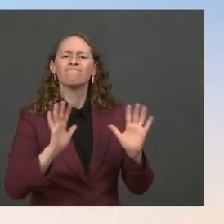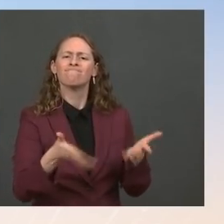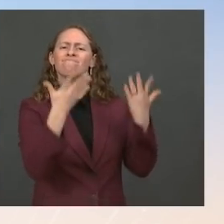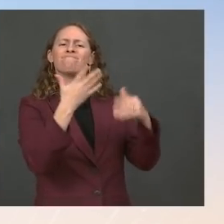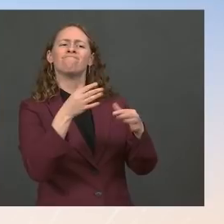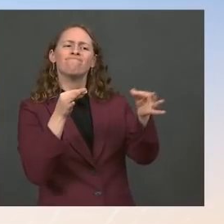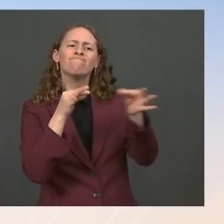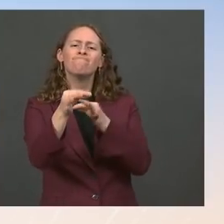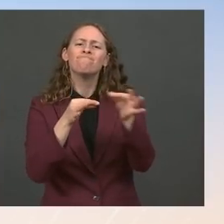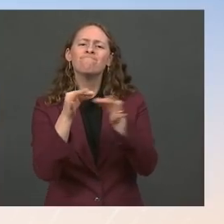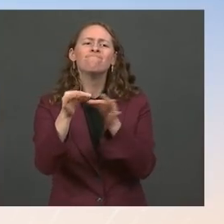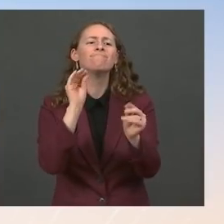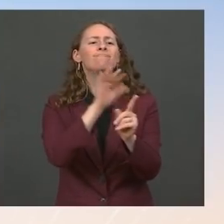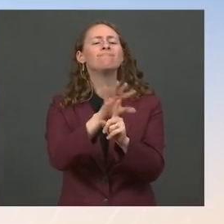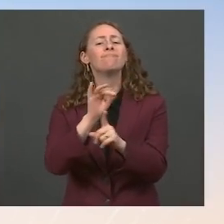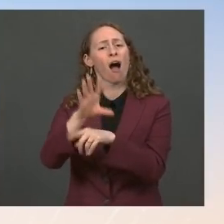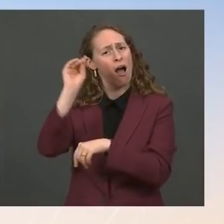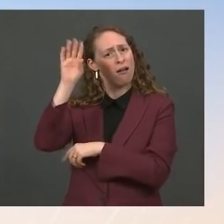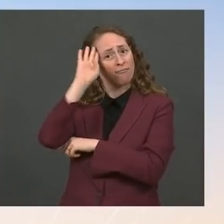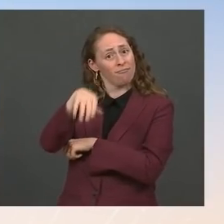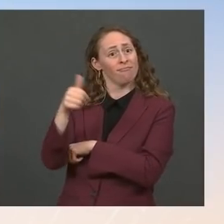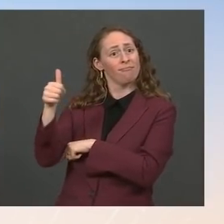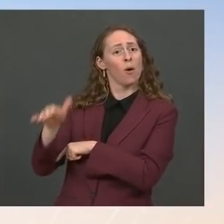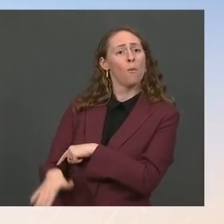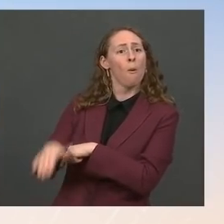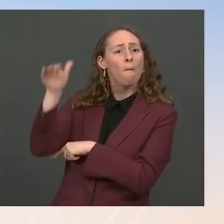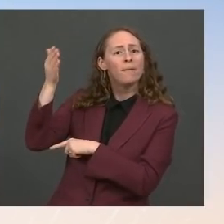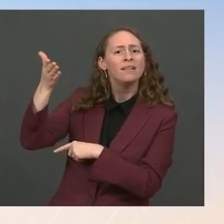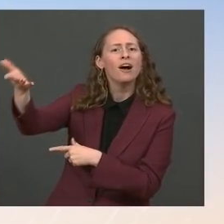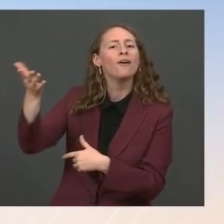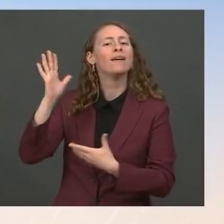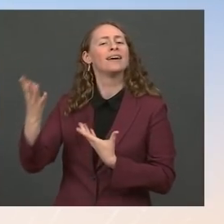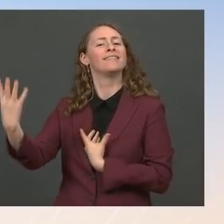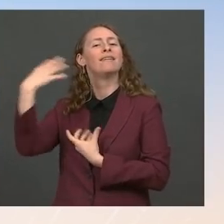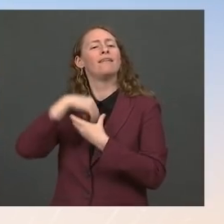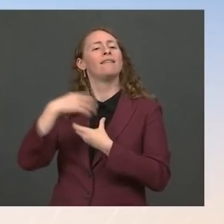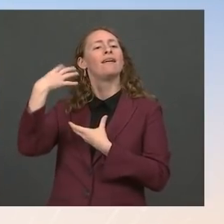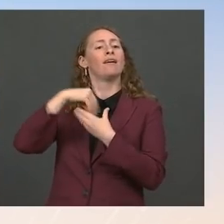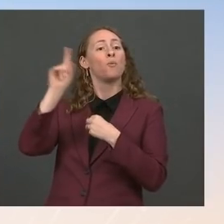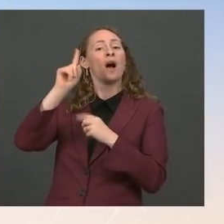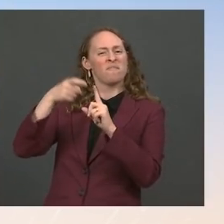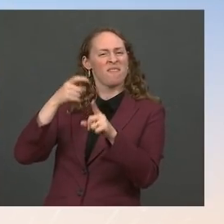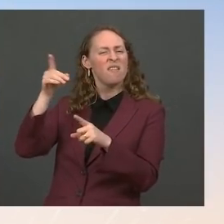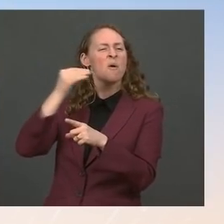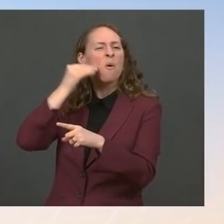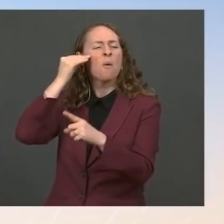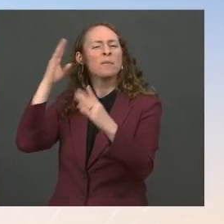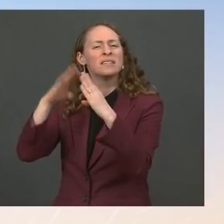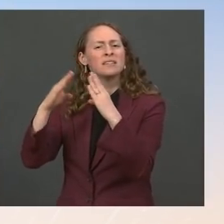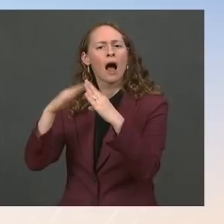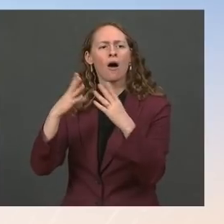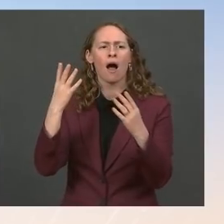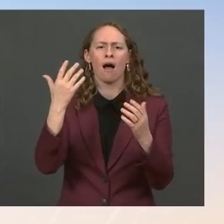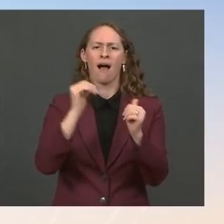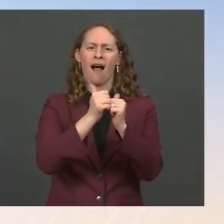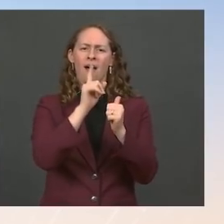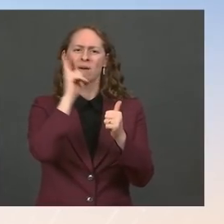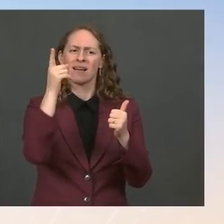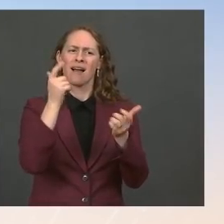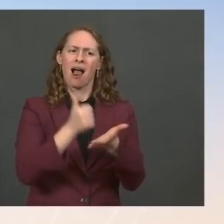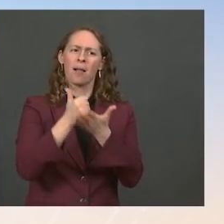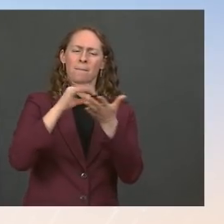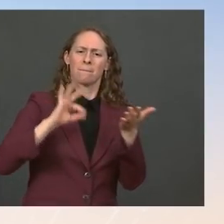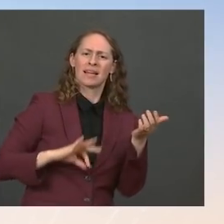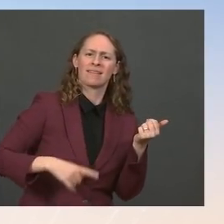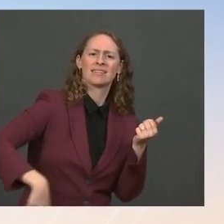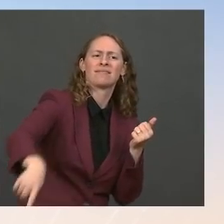way his experience there influenced his values and his belief that we need an economy that works for working people like those in Scranton instead of the wealthiest Americans